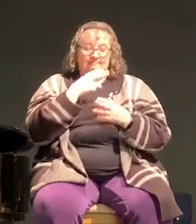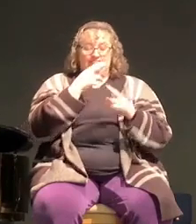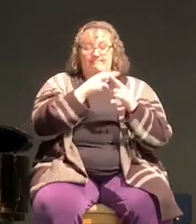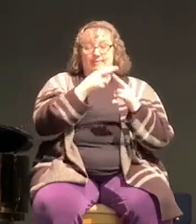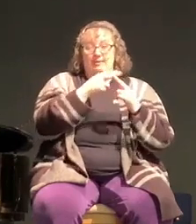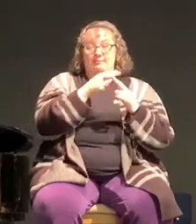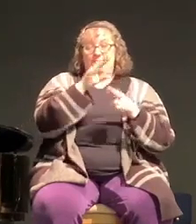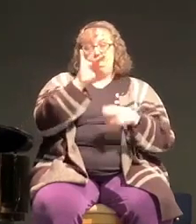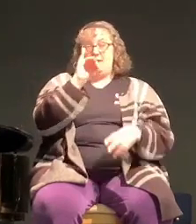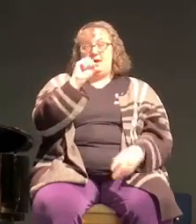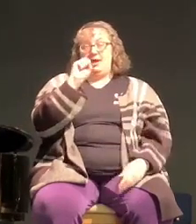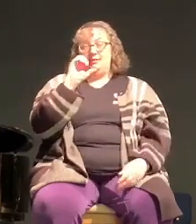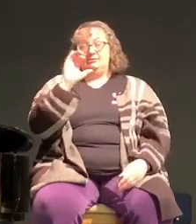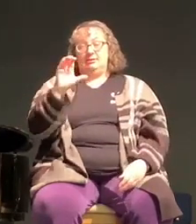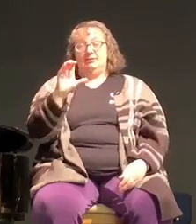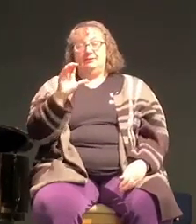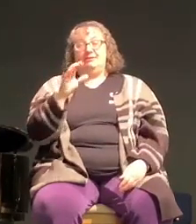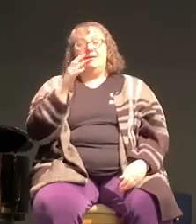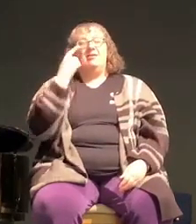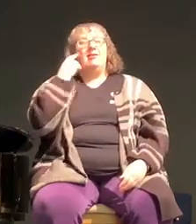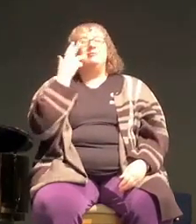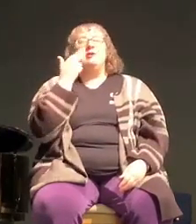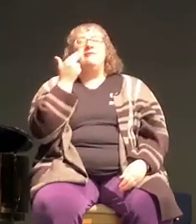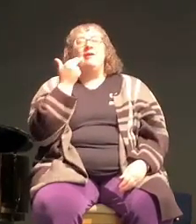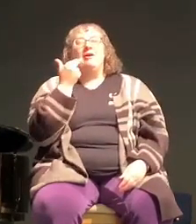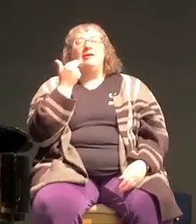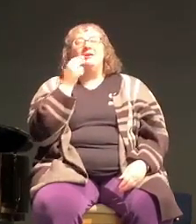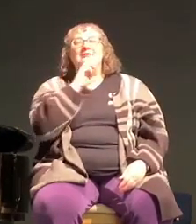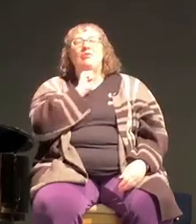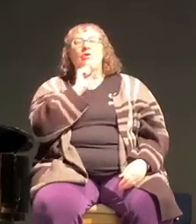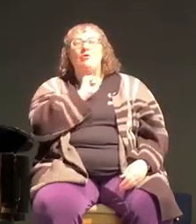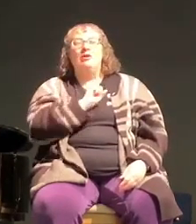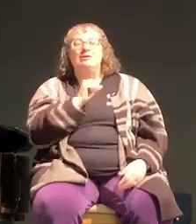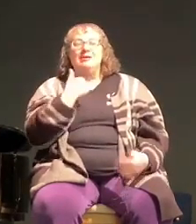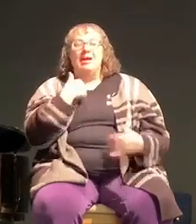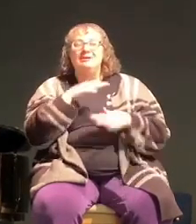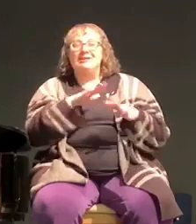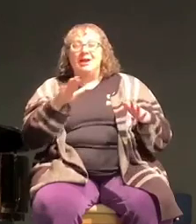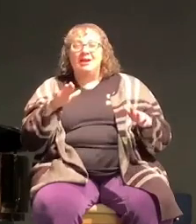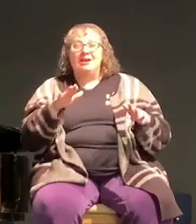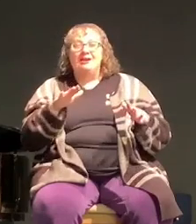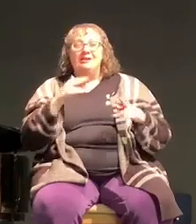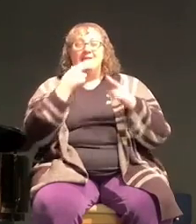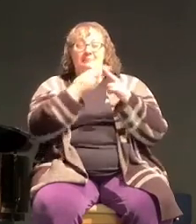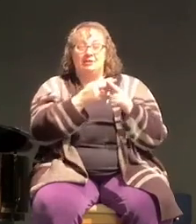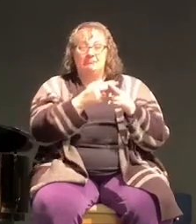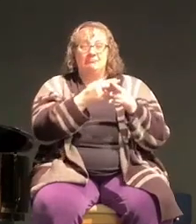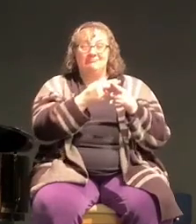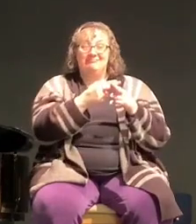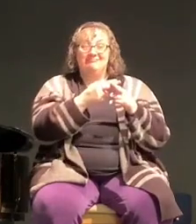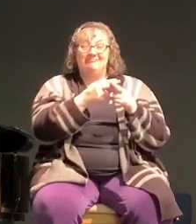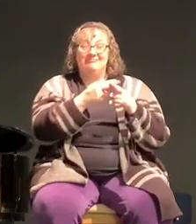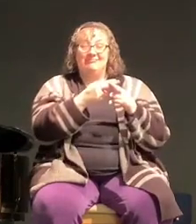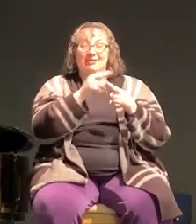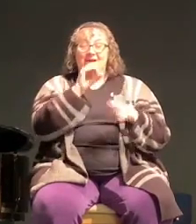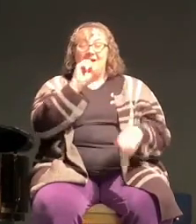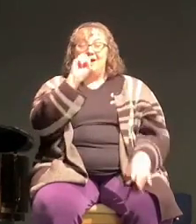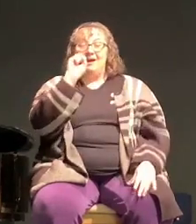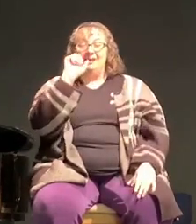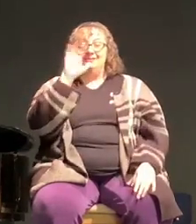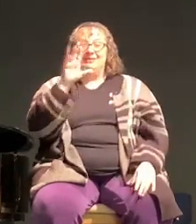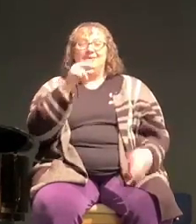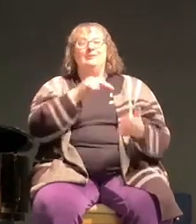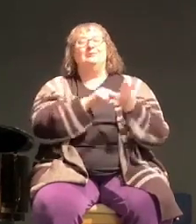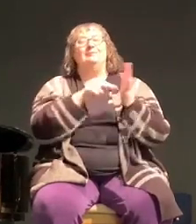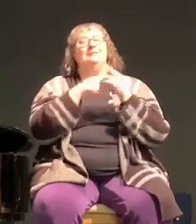And they found it so laughable that in this old age, they had a child that they actually named him Isaac, which means